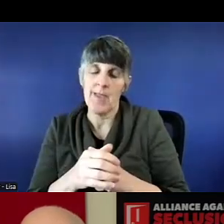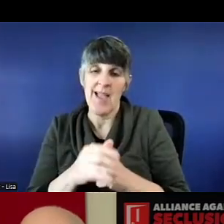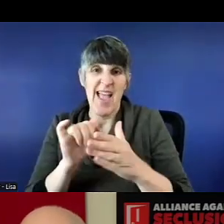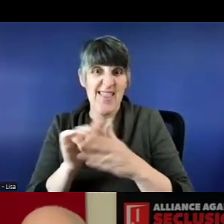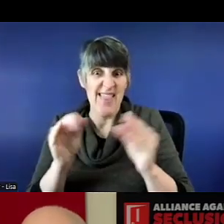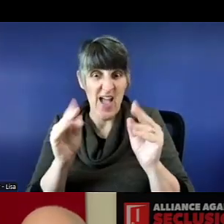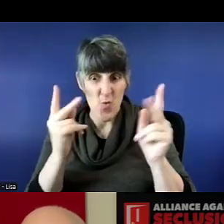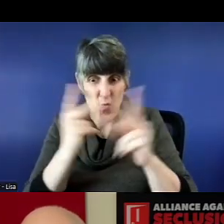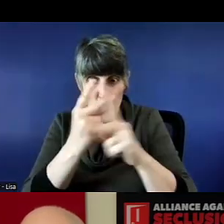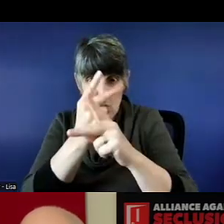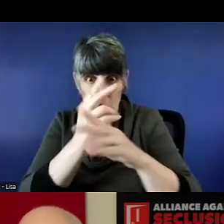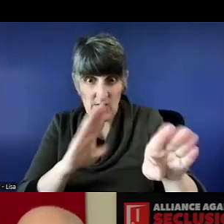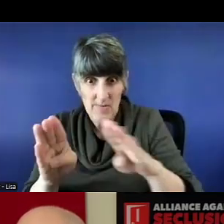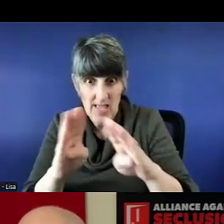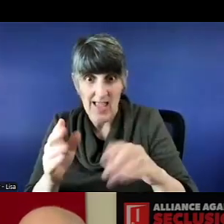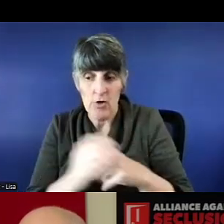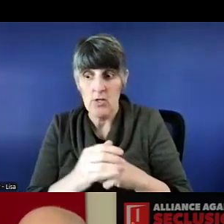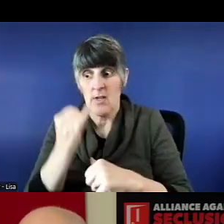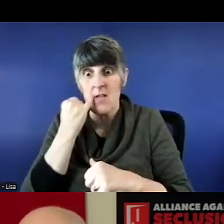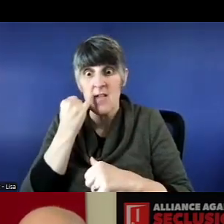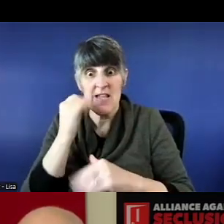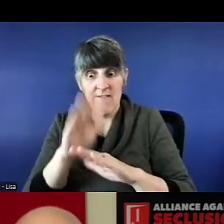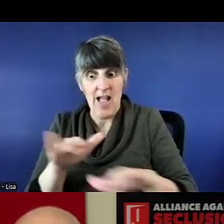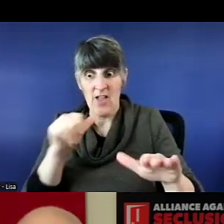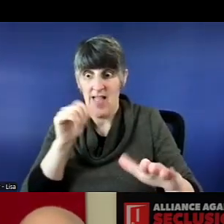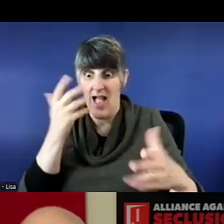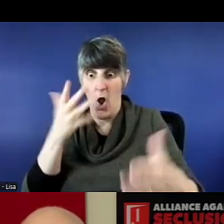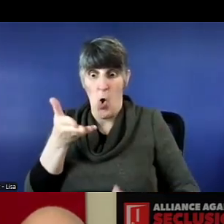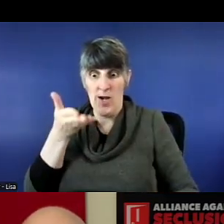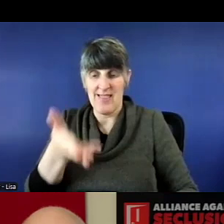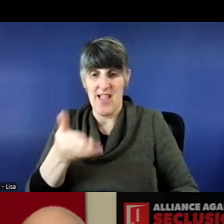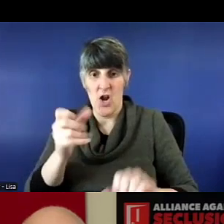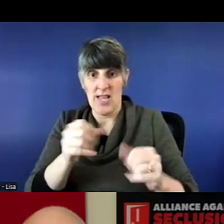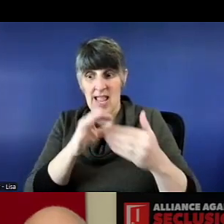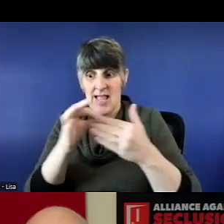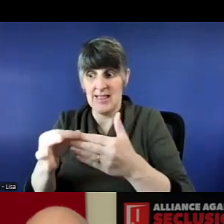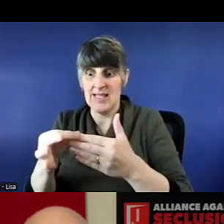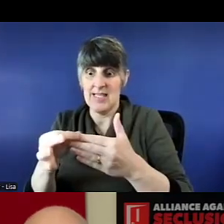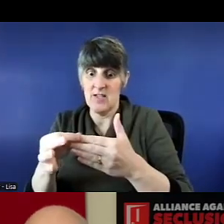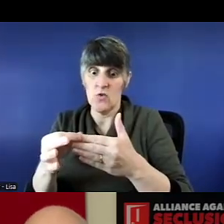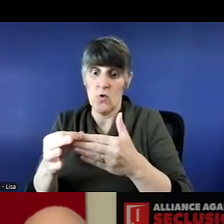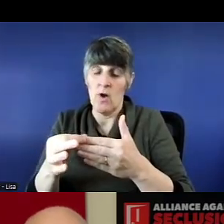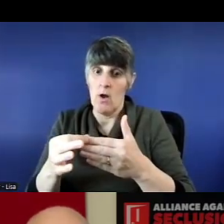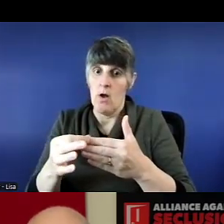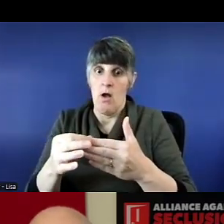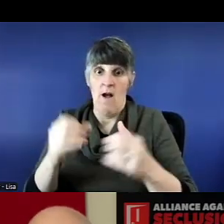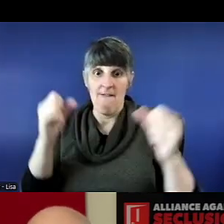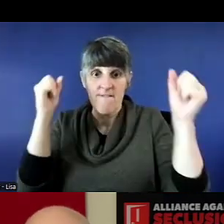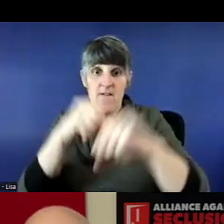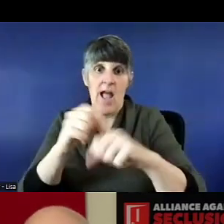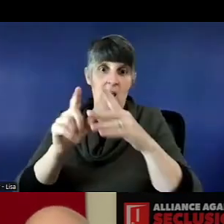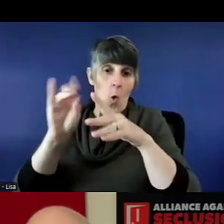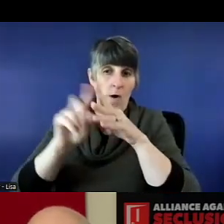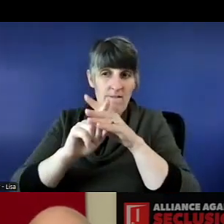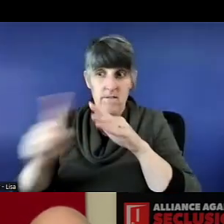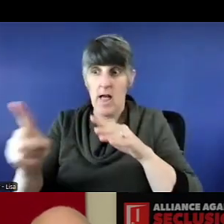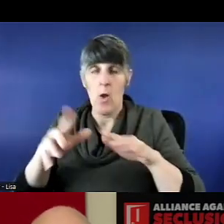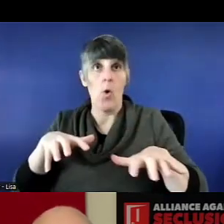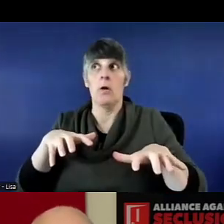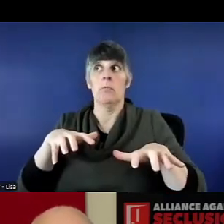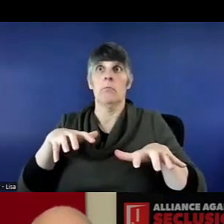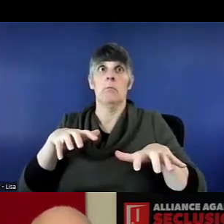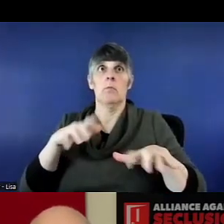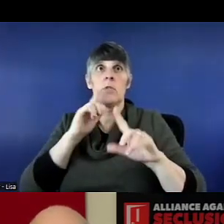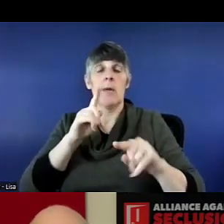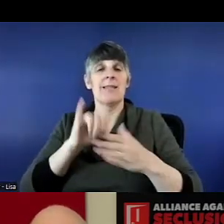further escalation, if a child isn't already there, can lead to a fight, flight, or freeze response. And this is an